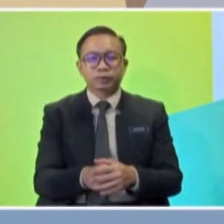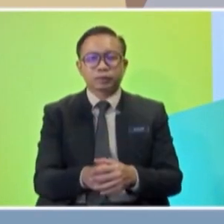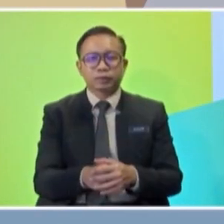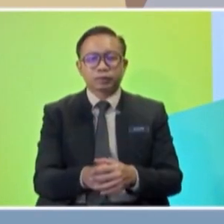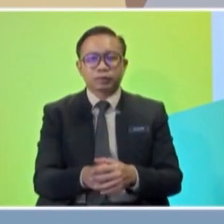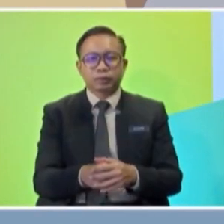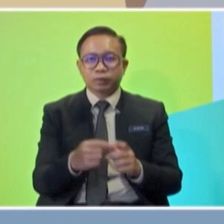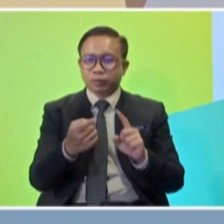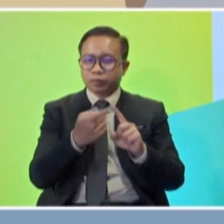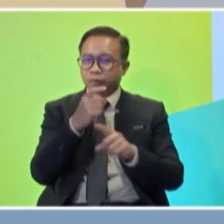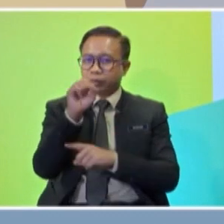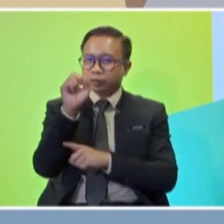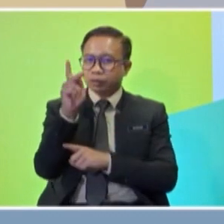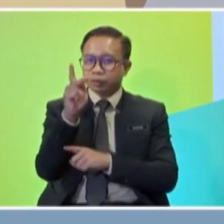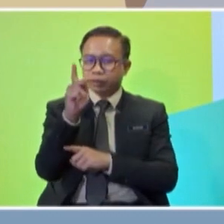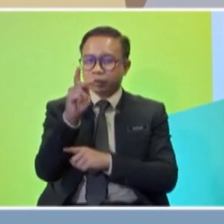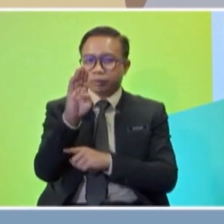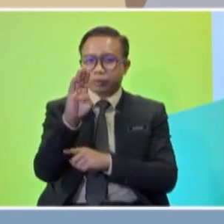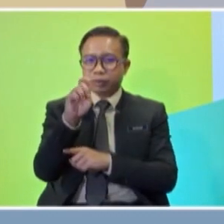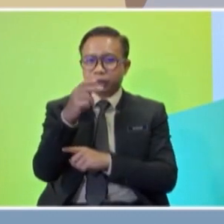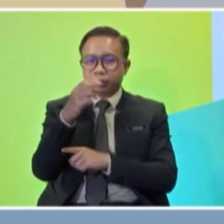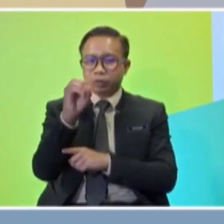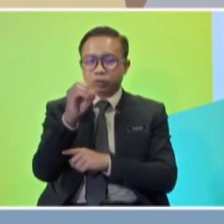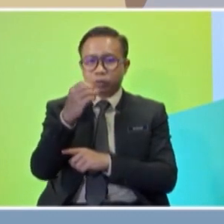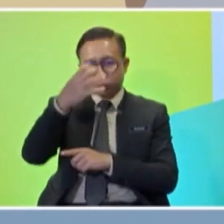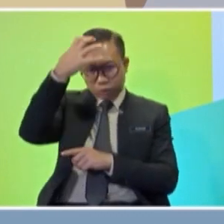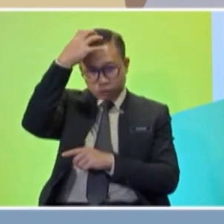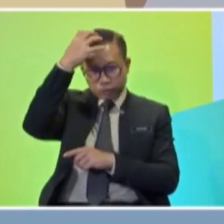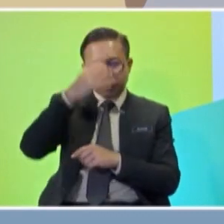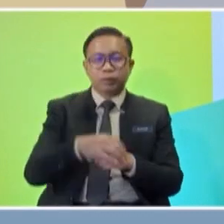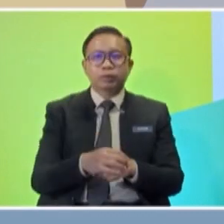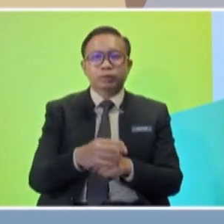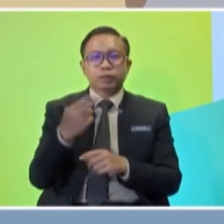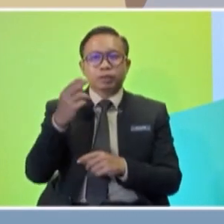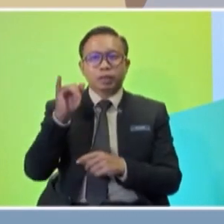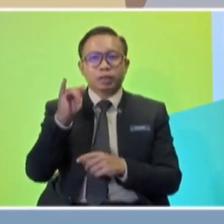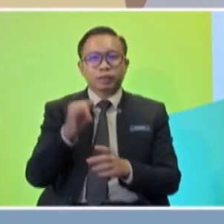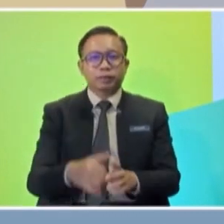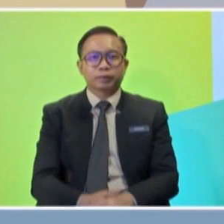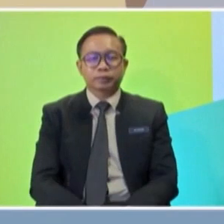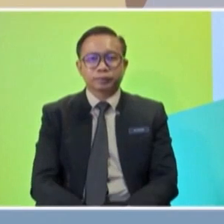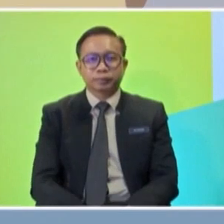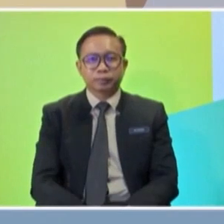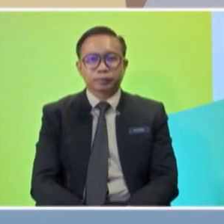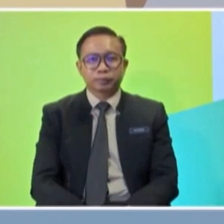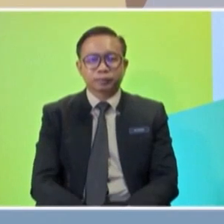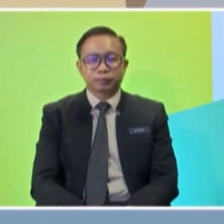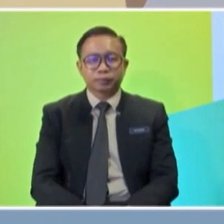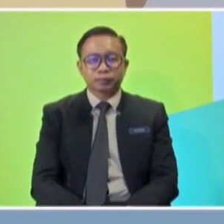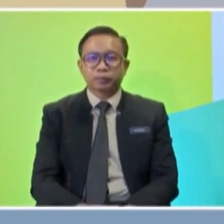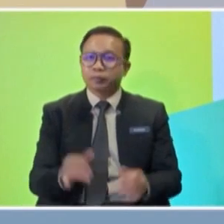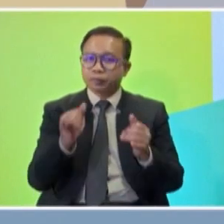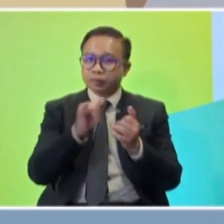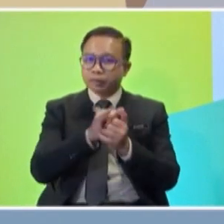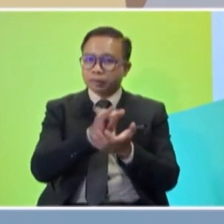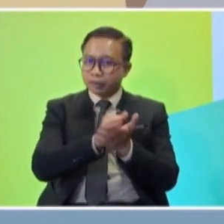Francis from SK Bandar Tun Usenon 2 Ceras Selangor. Hi John. Hi John, alright, so these are my